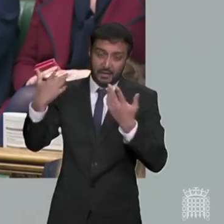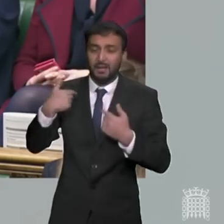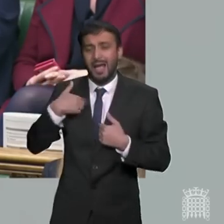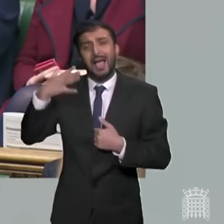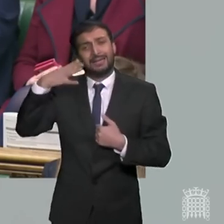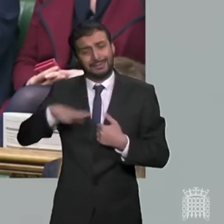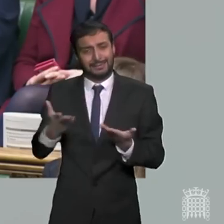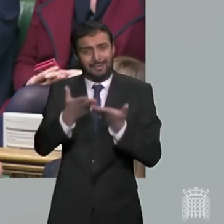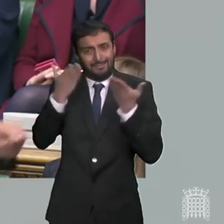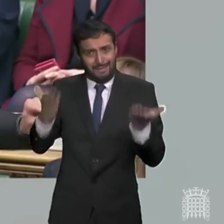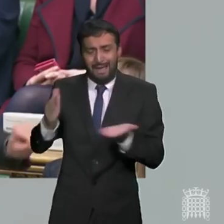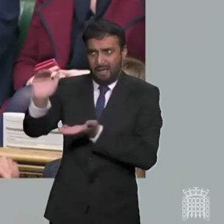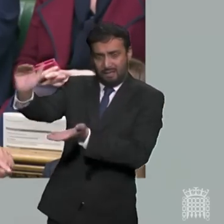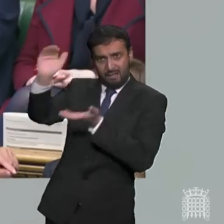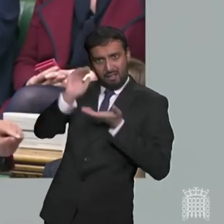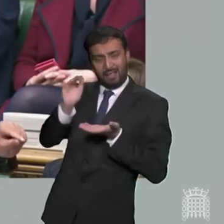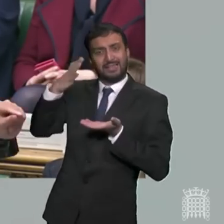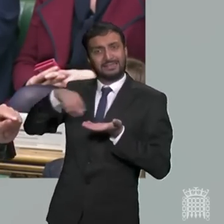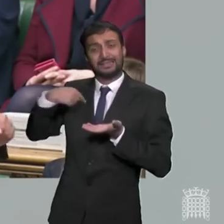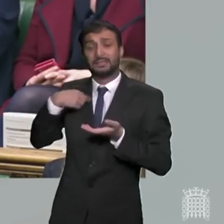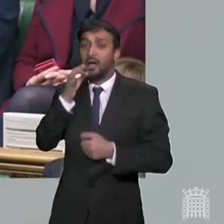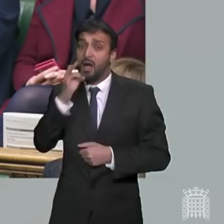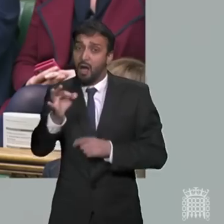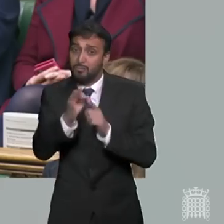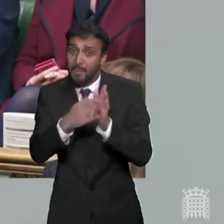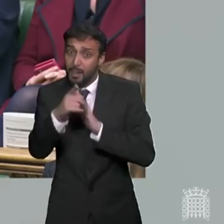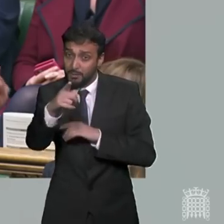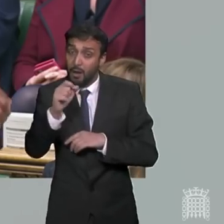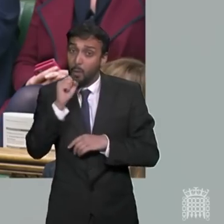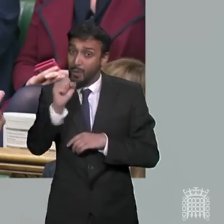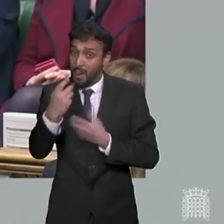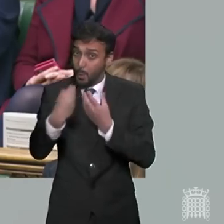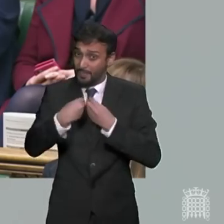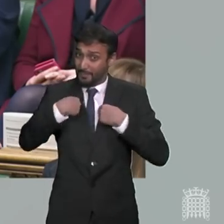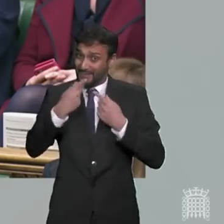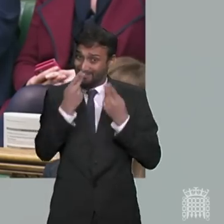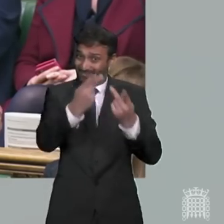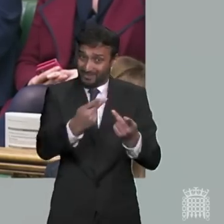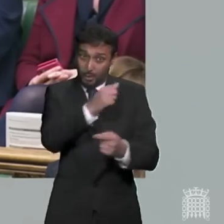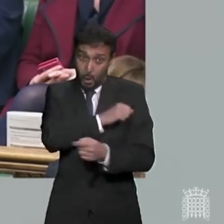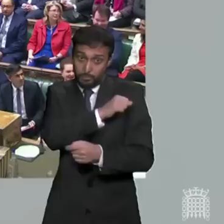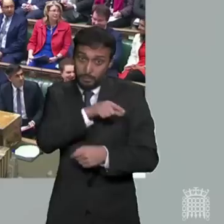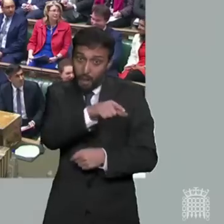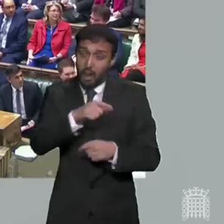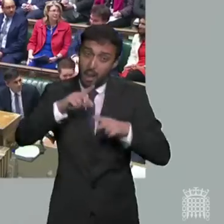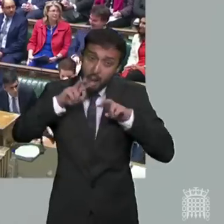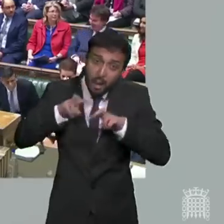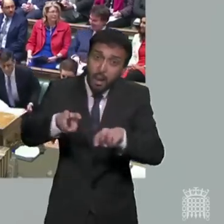of resources in Medway. Will the Prime Minister visit Medway Hospital with me and fellow local MPs to look at our urgent need?